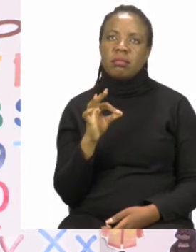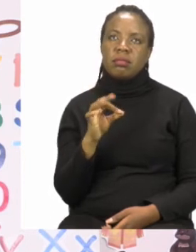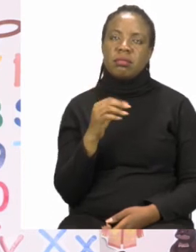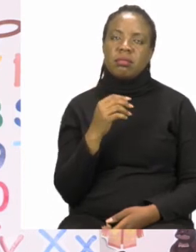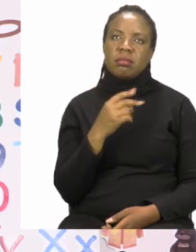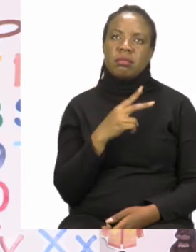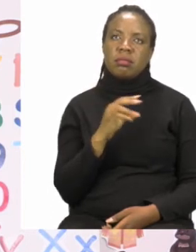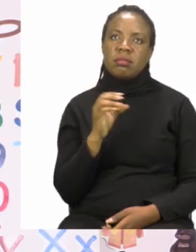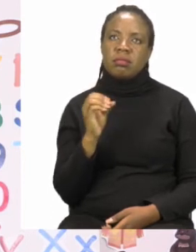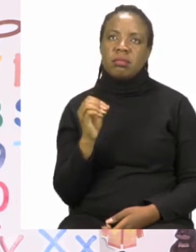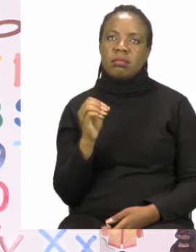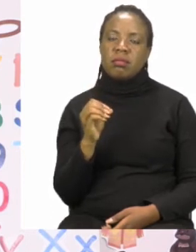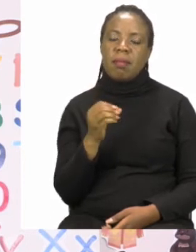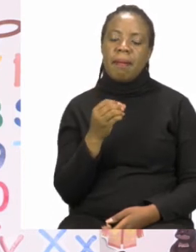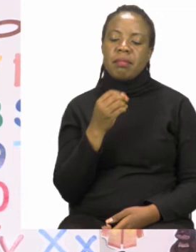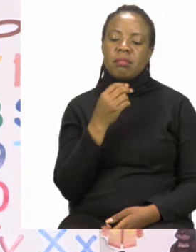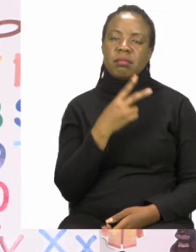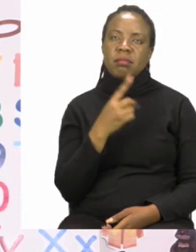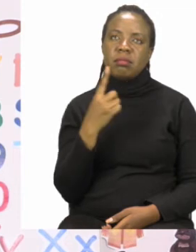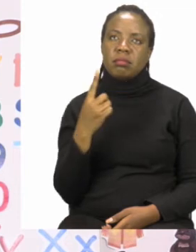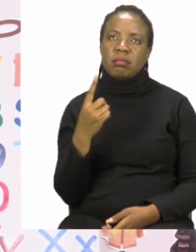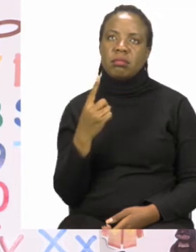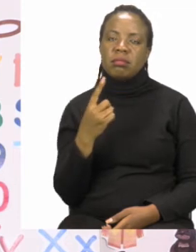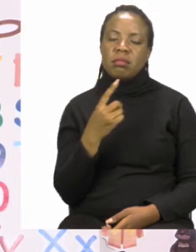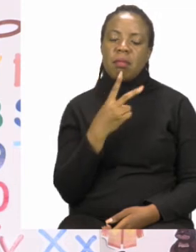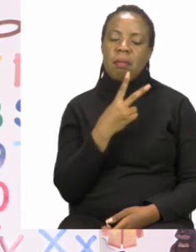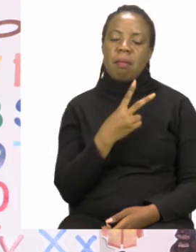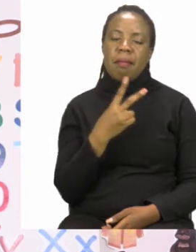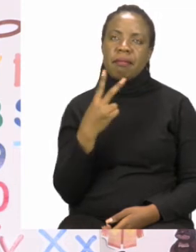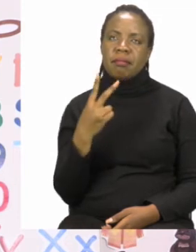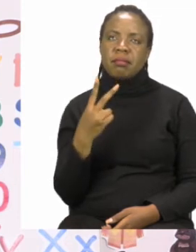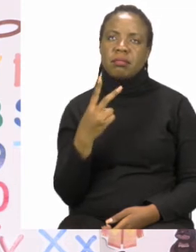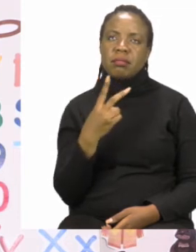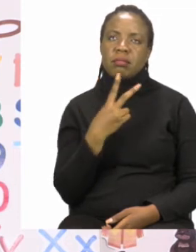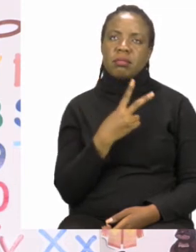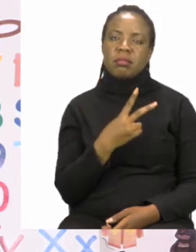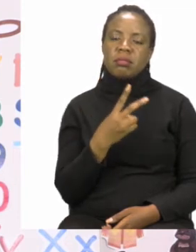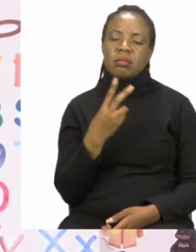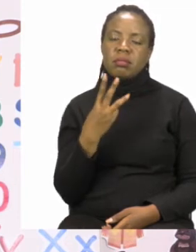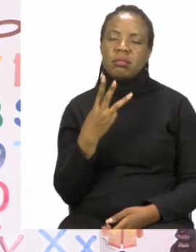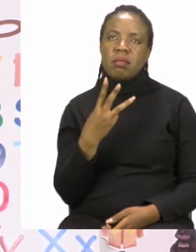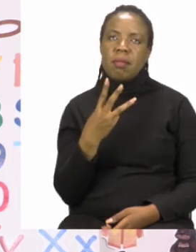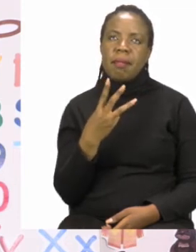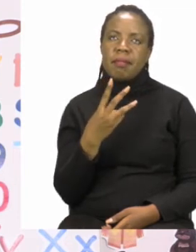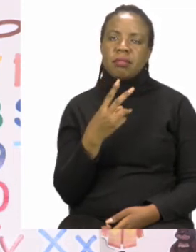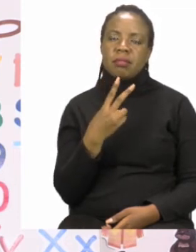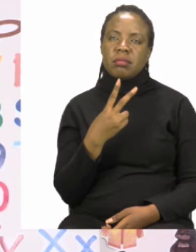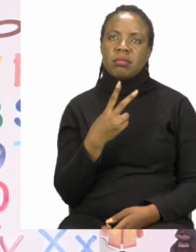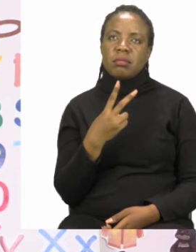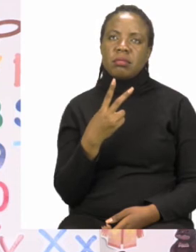19, 20, 21, 22, 23,